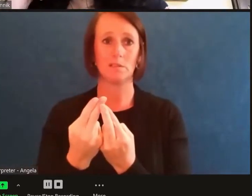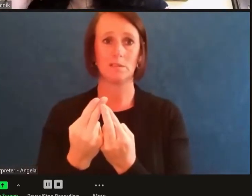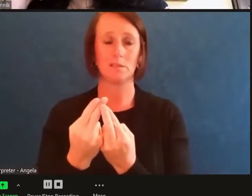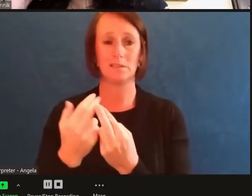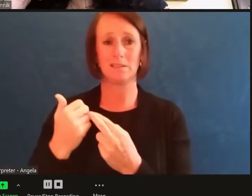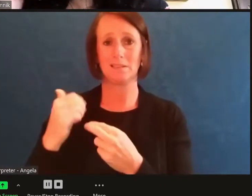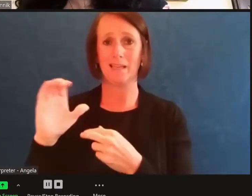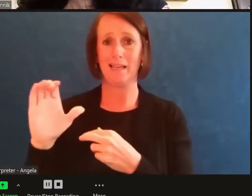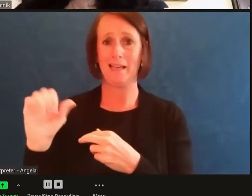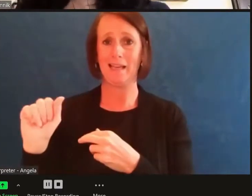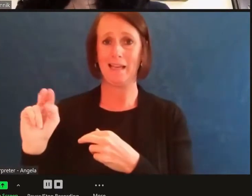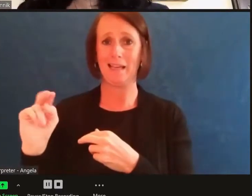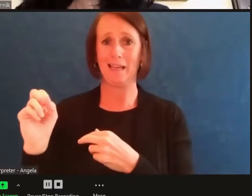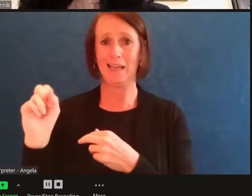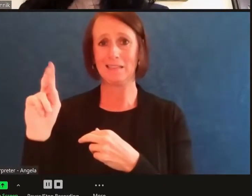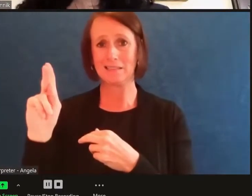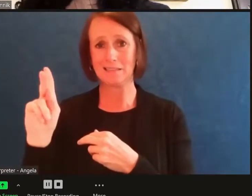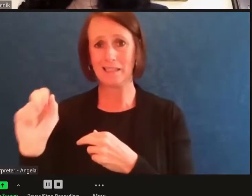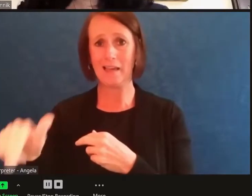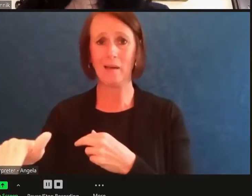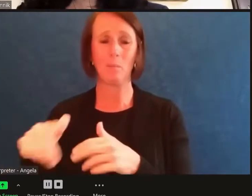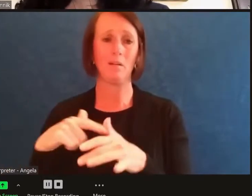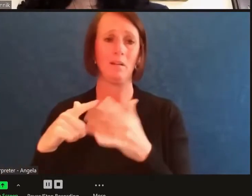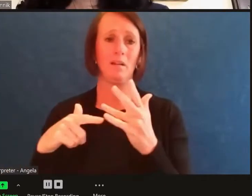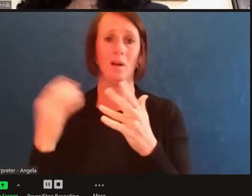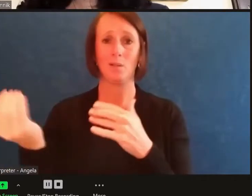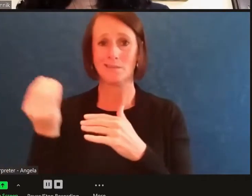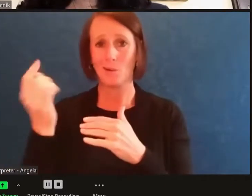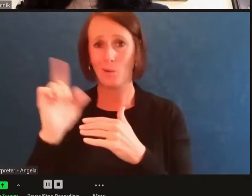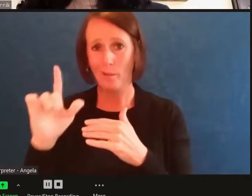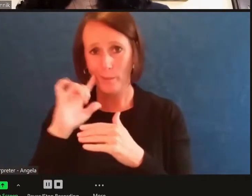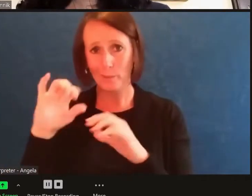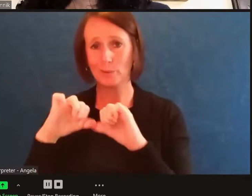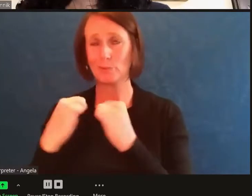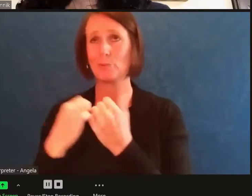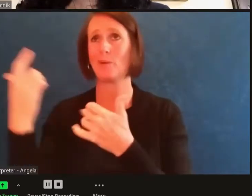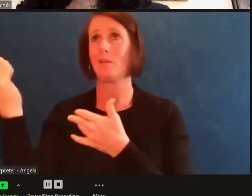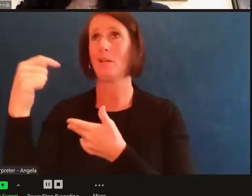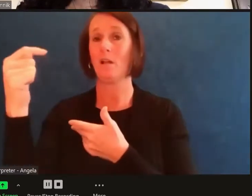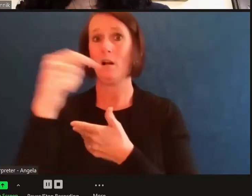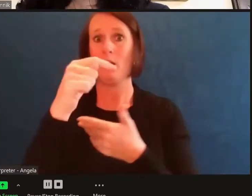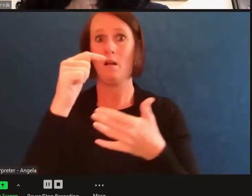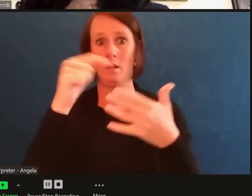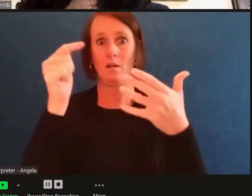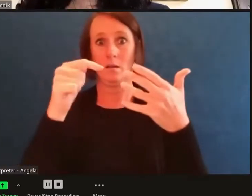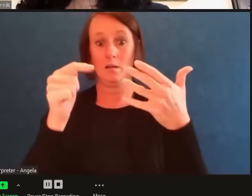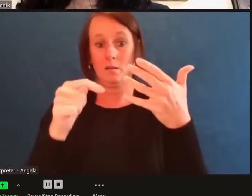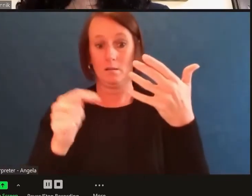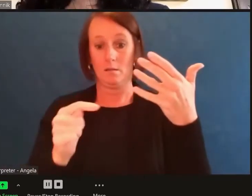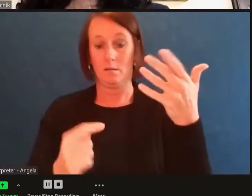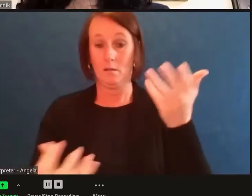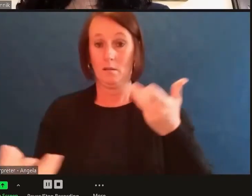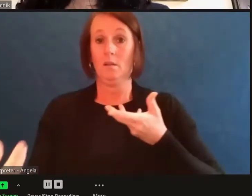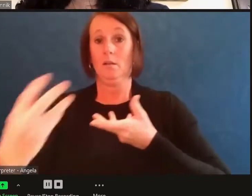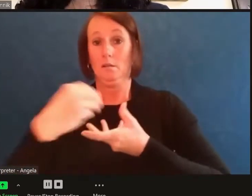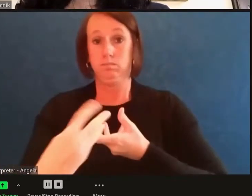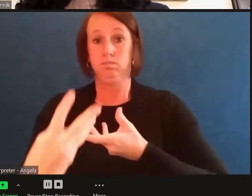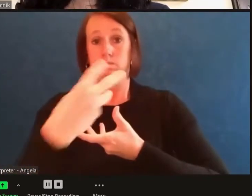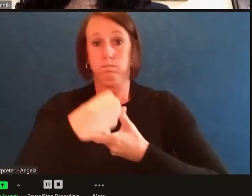Library Journal, the Ontario Library Association. We brought in teacher librarian consultants, public